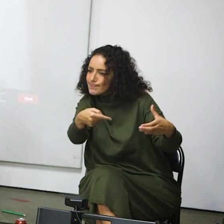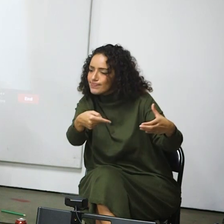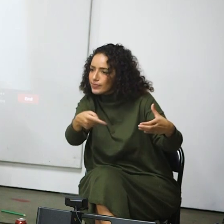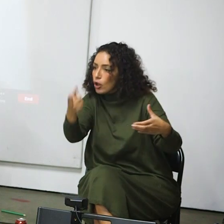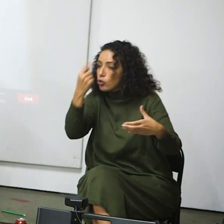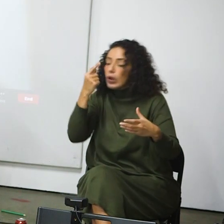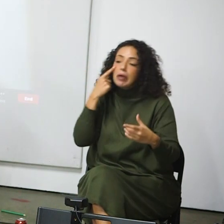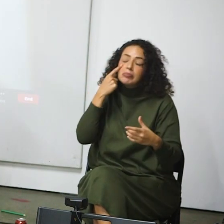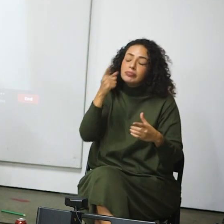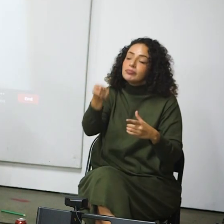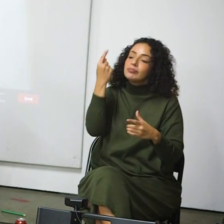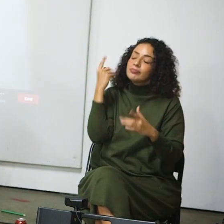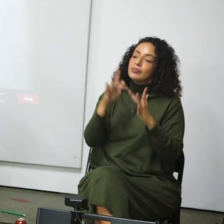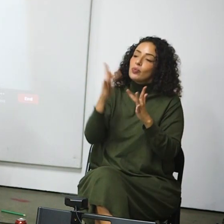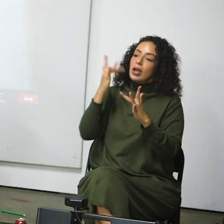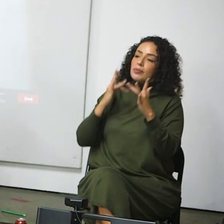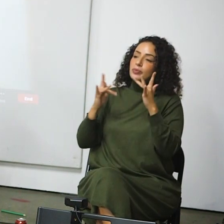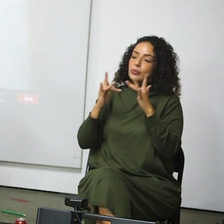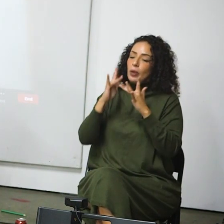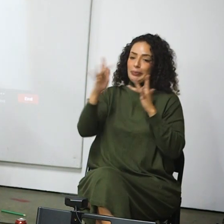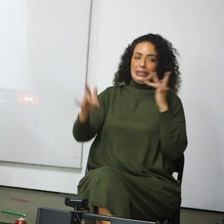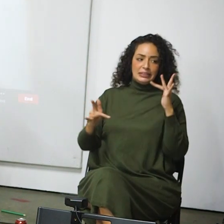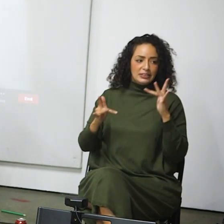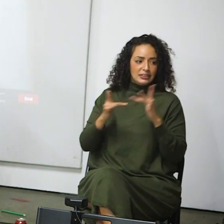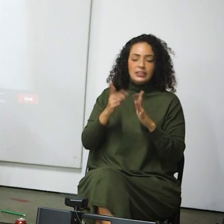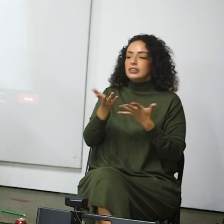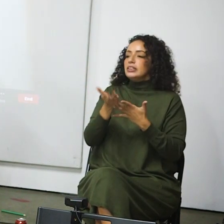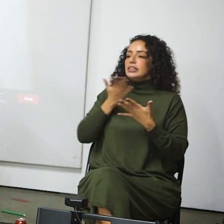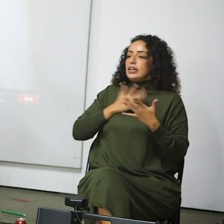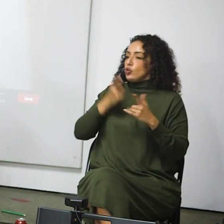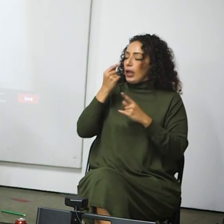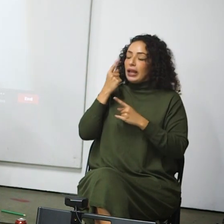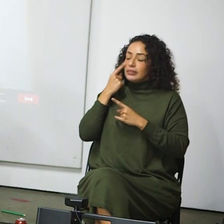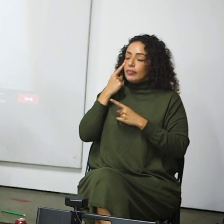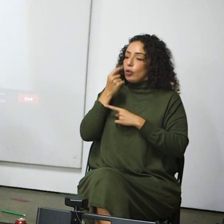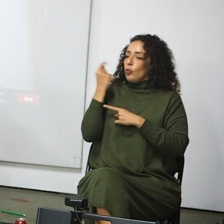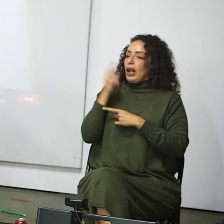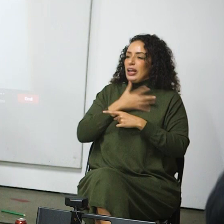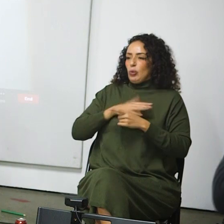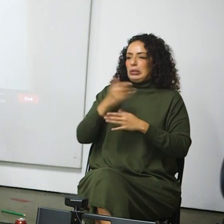I don't want to talk too much because I'm aware we're at the end. Sorry.